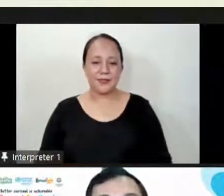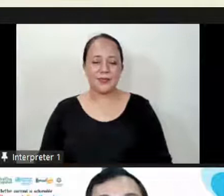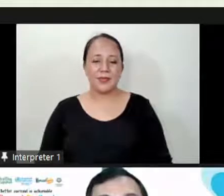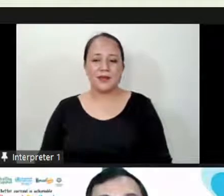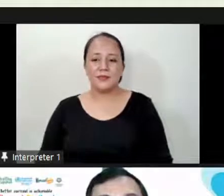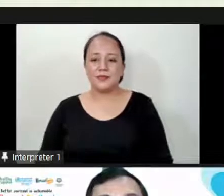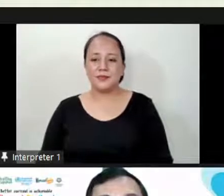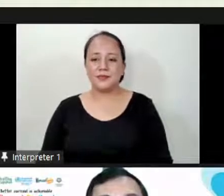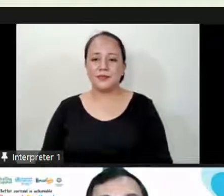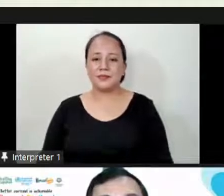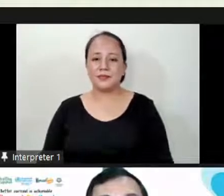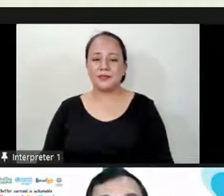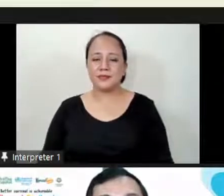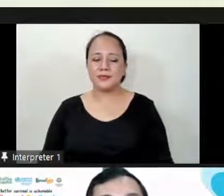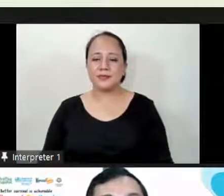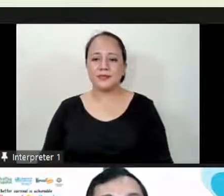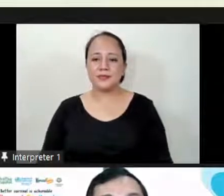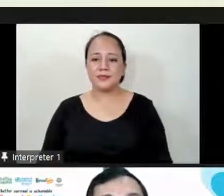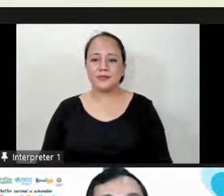Dr.